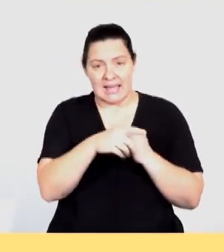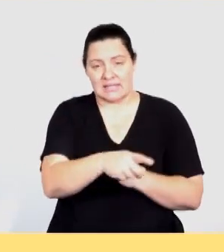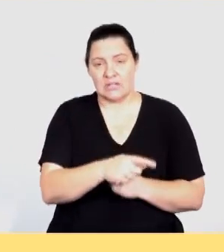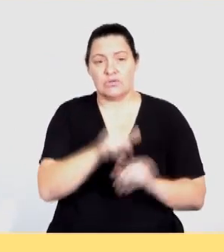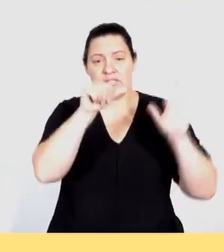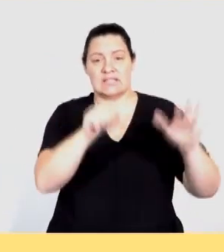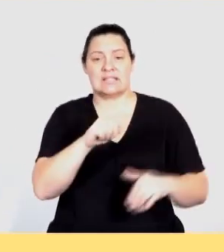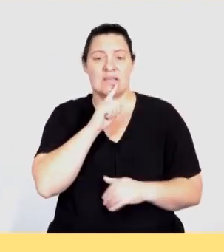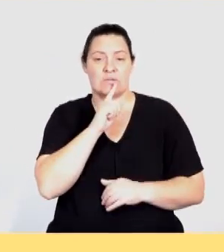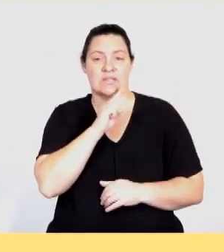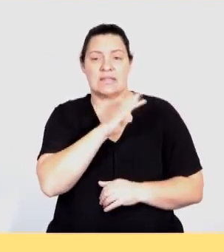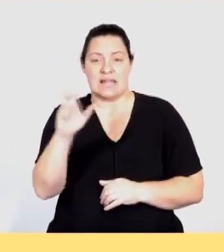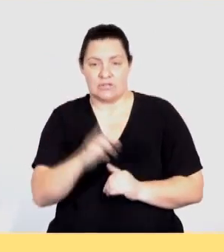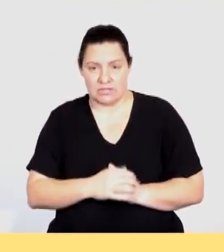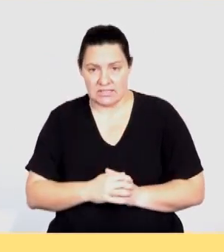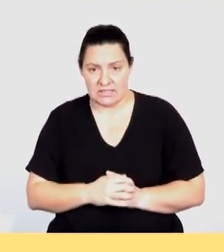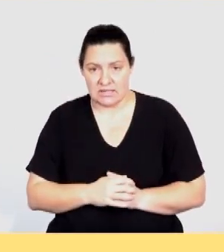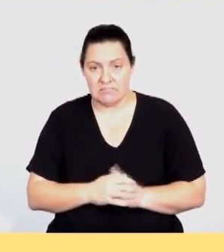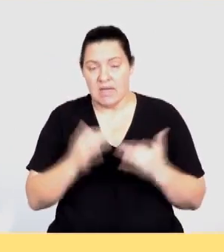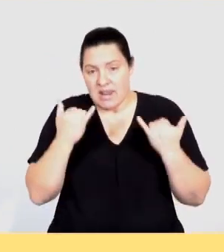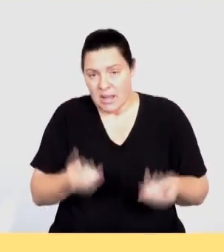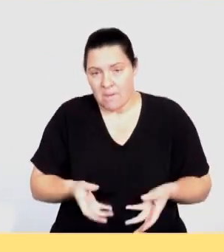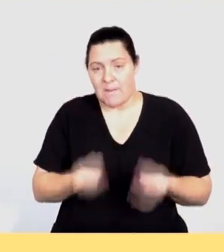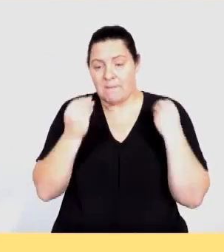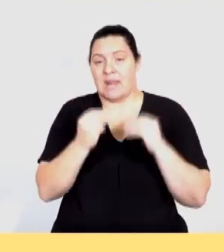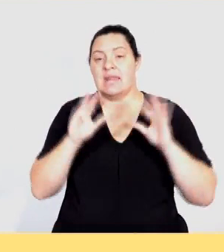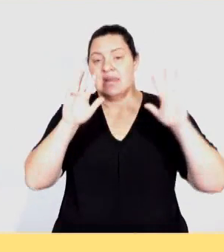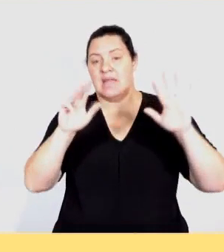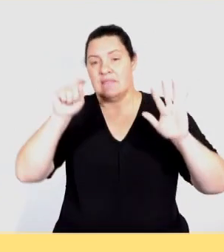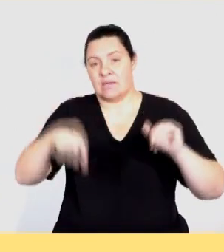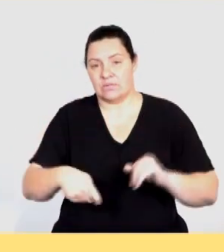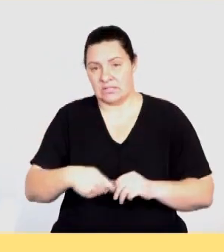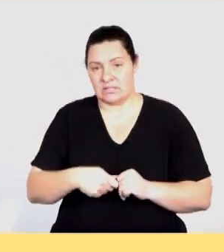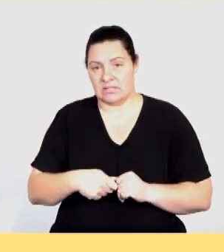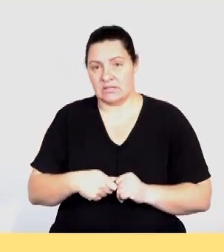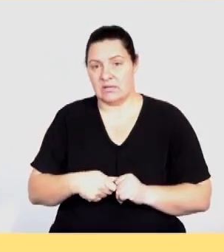3050. I'm going to add that to 6,900 and I'm going to get now